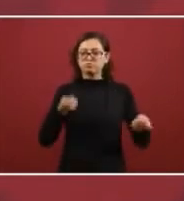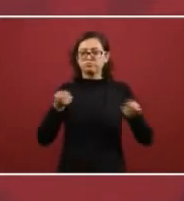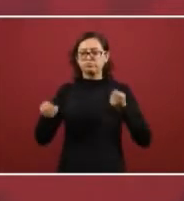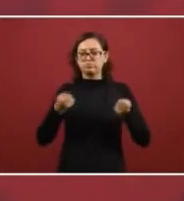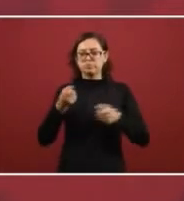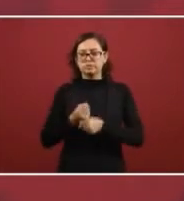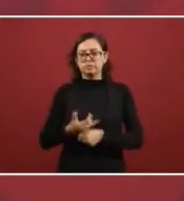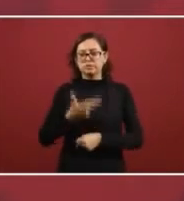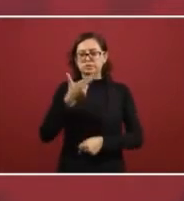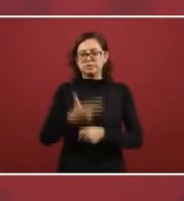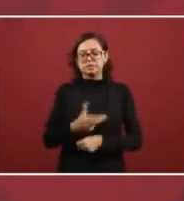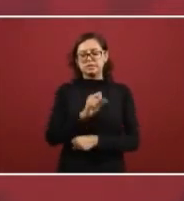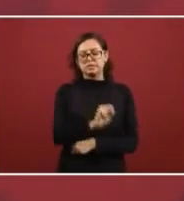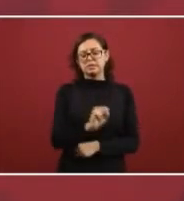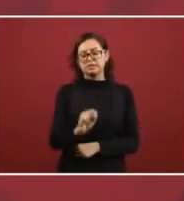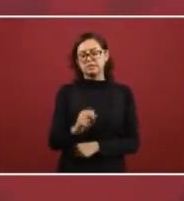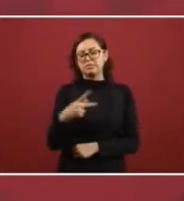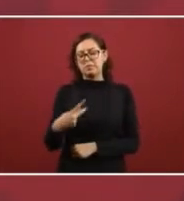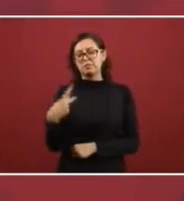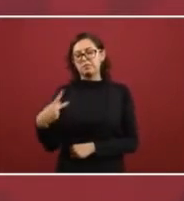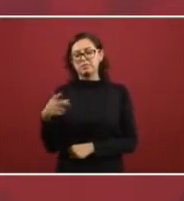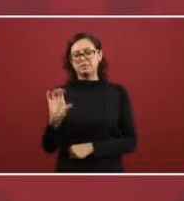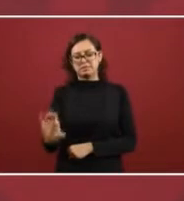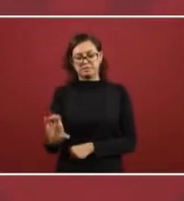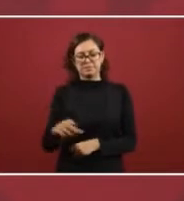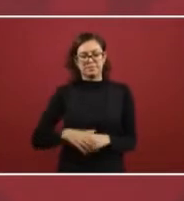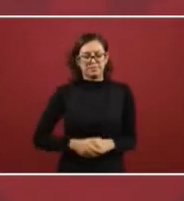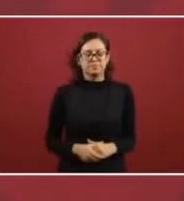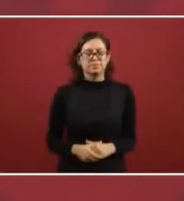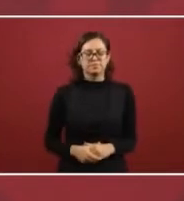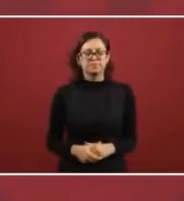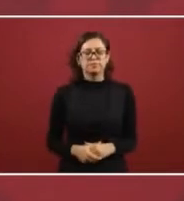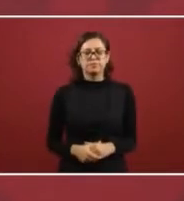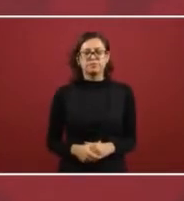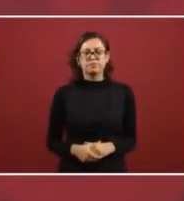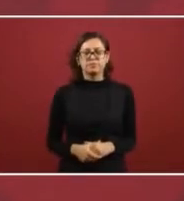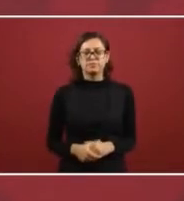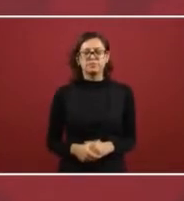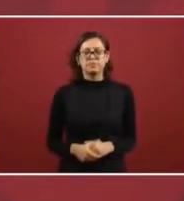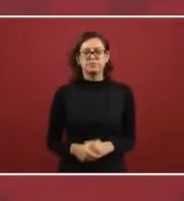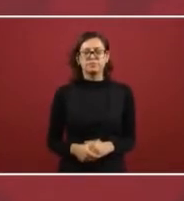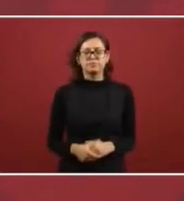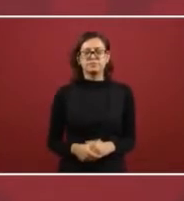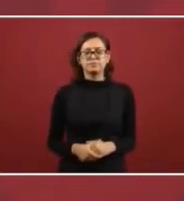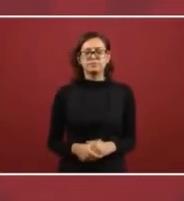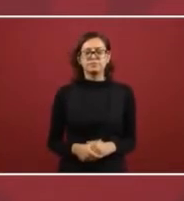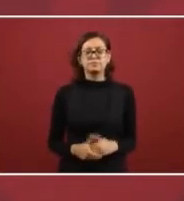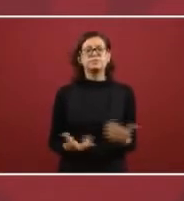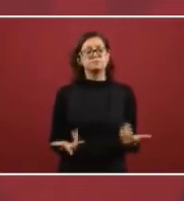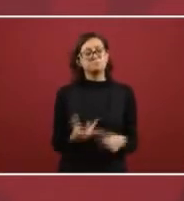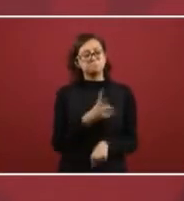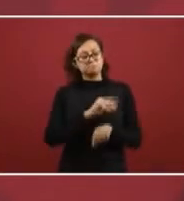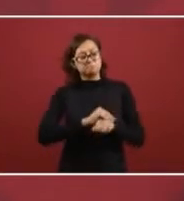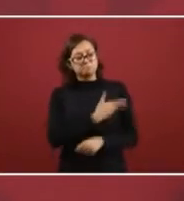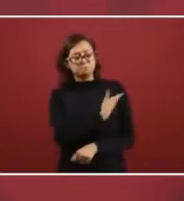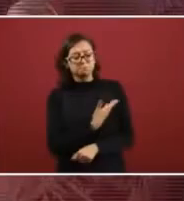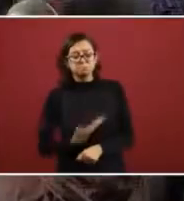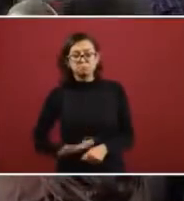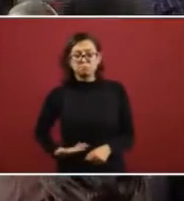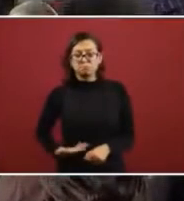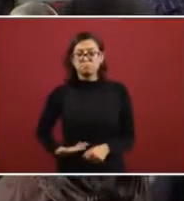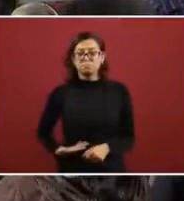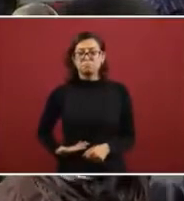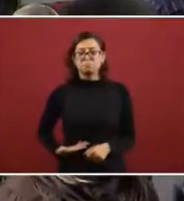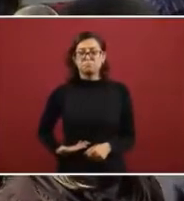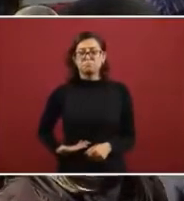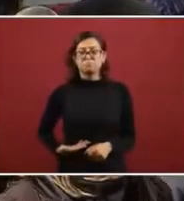me in my condition as Secretary of Protection and Safety. If you would permit me,